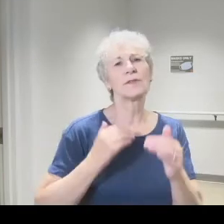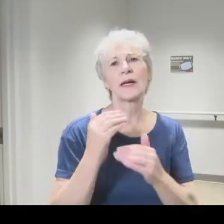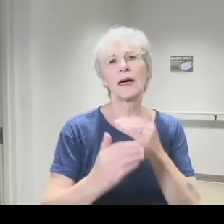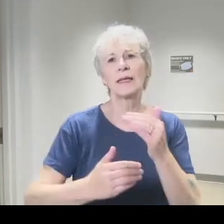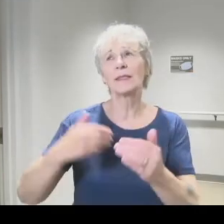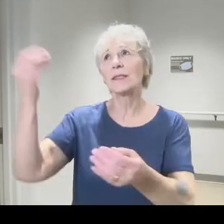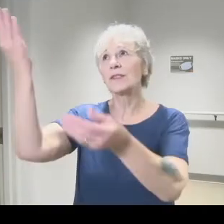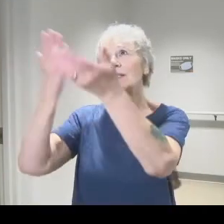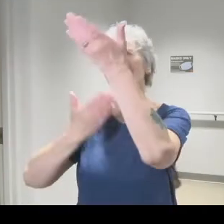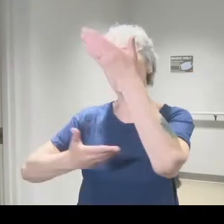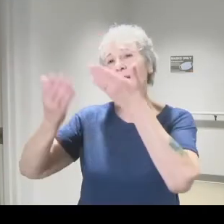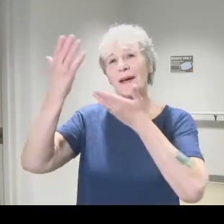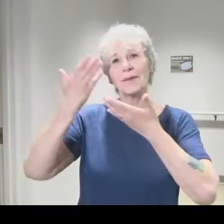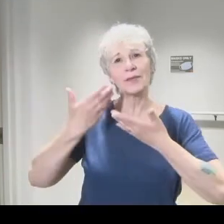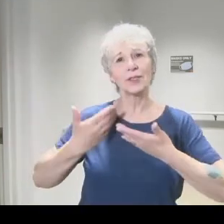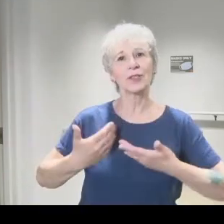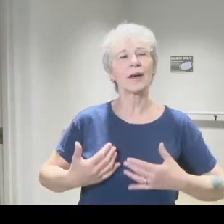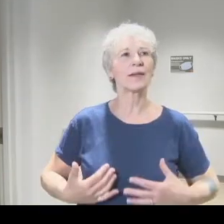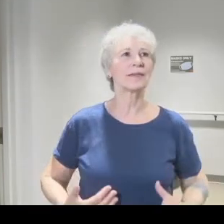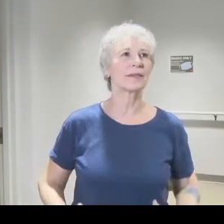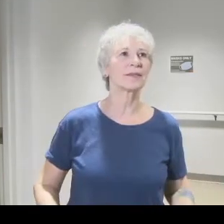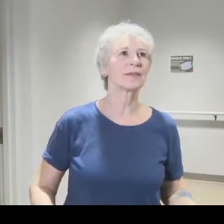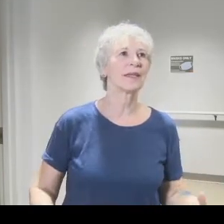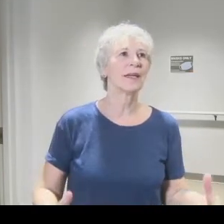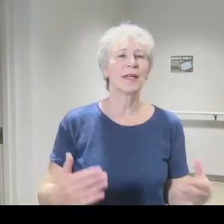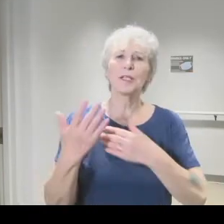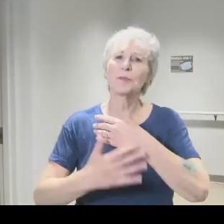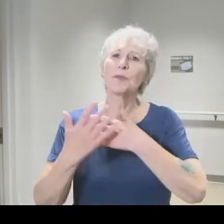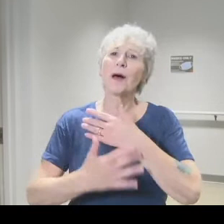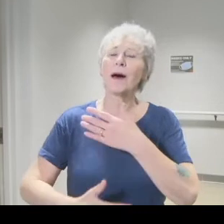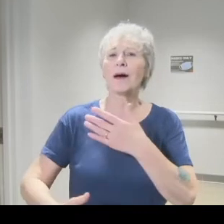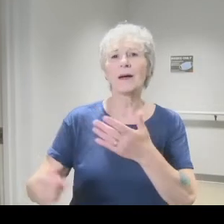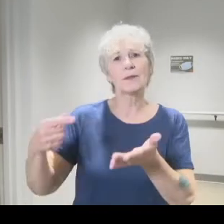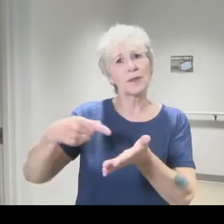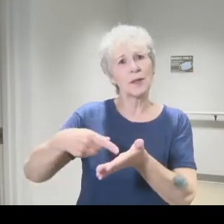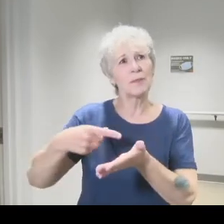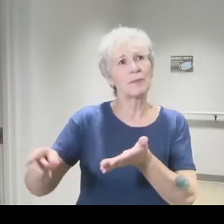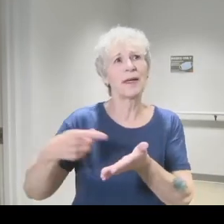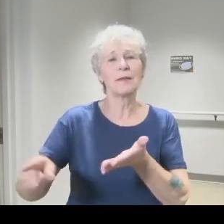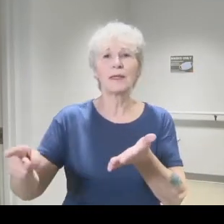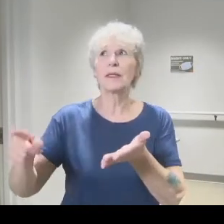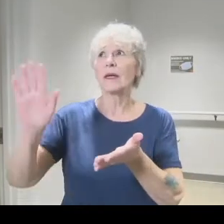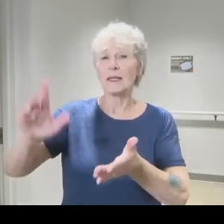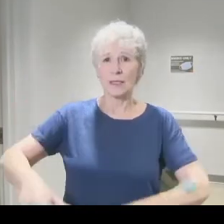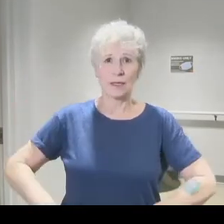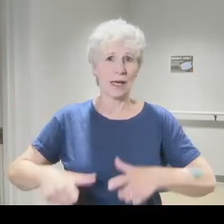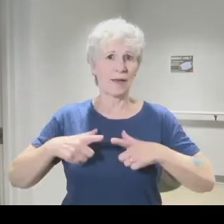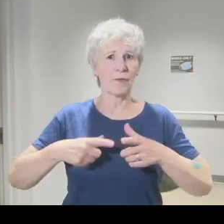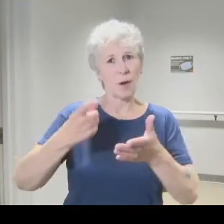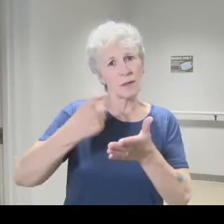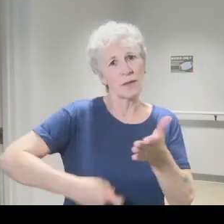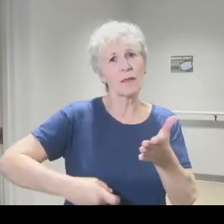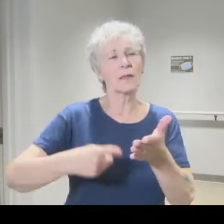Of kindness he lavished on us. His blood was the payment, his